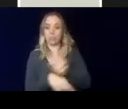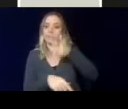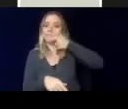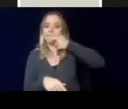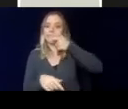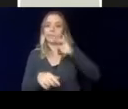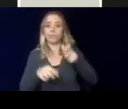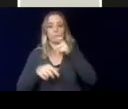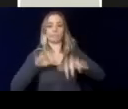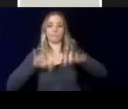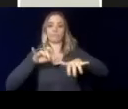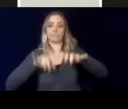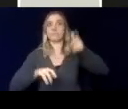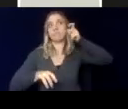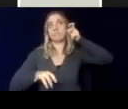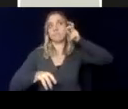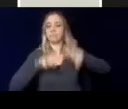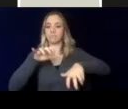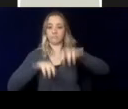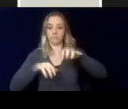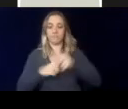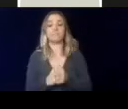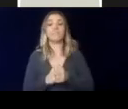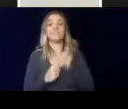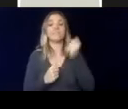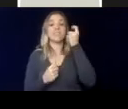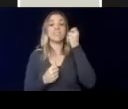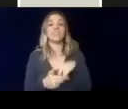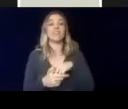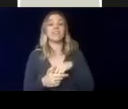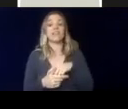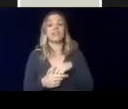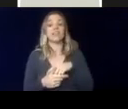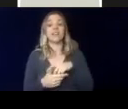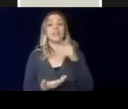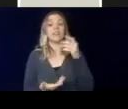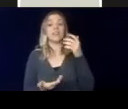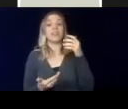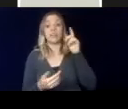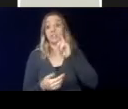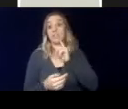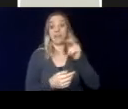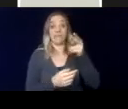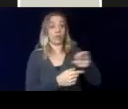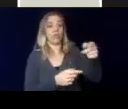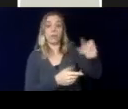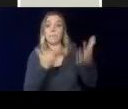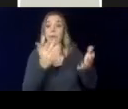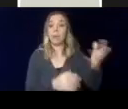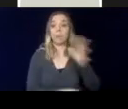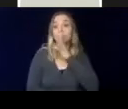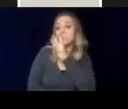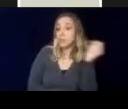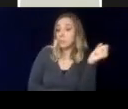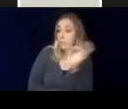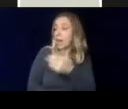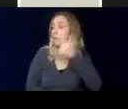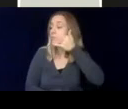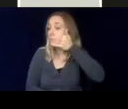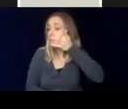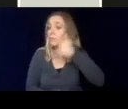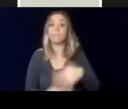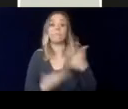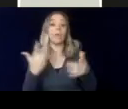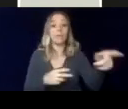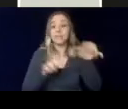in terms of responses, some of them may speak back to you, some may type out the message back, and some might actually